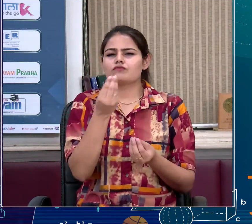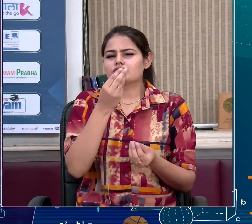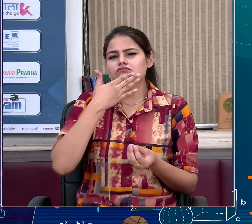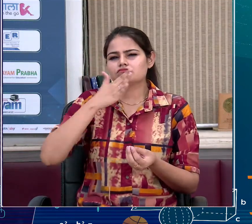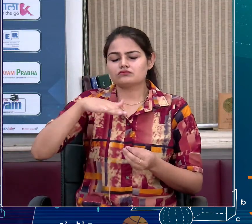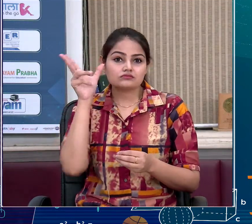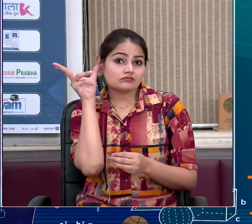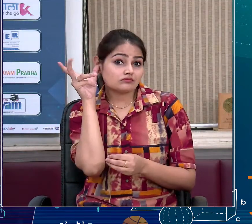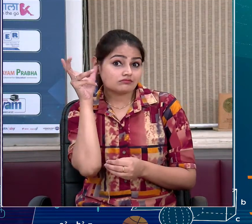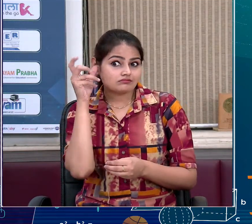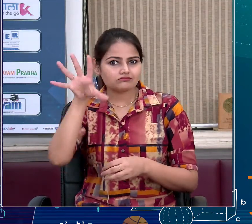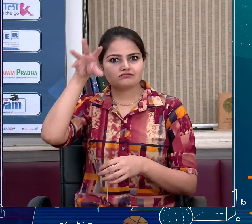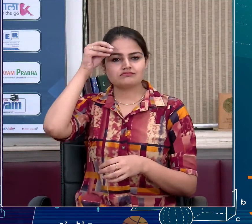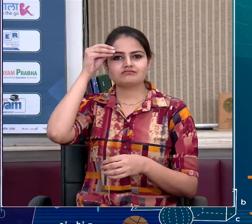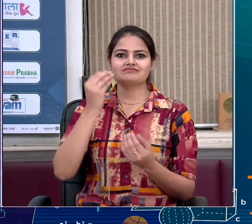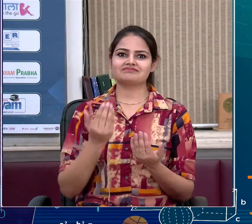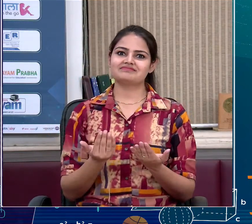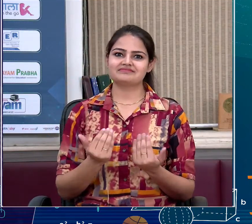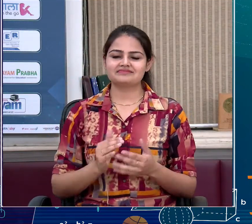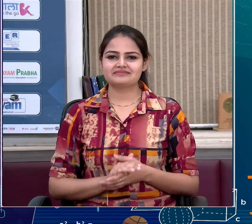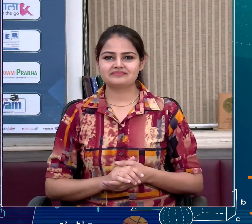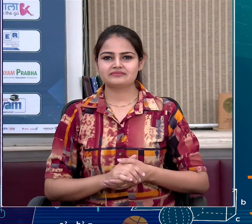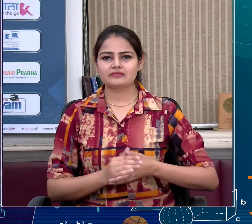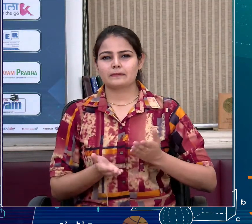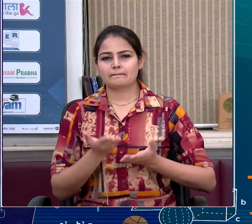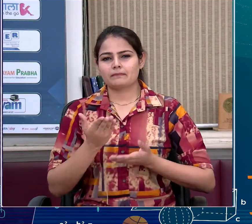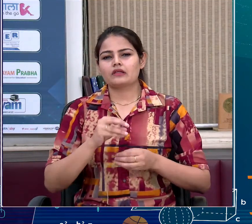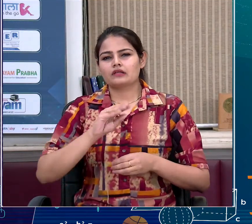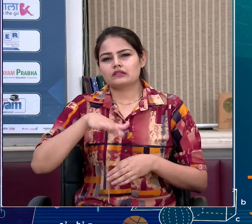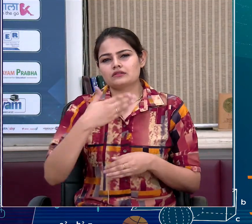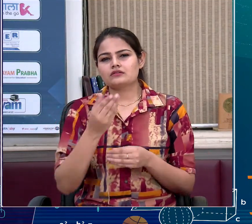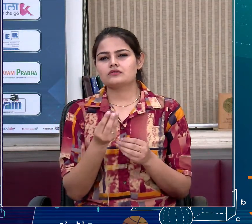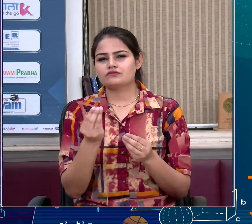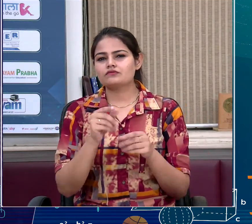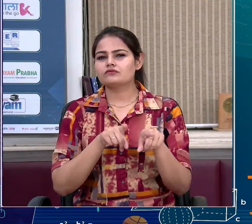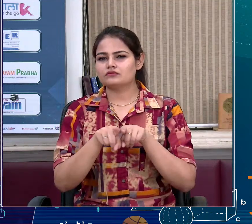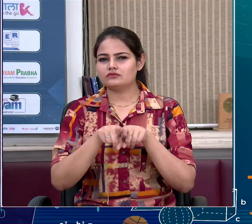clue. So maybe let's say if I give you an example, let's say